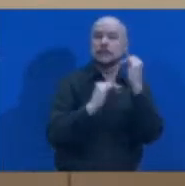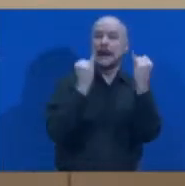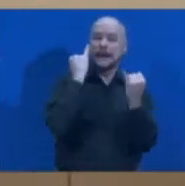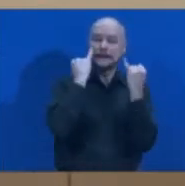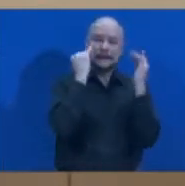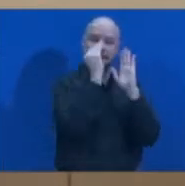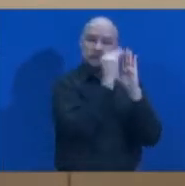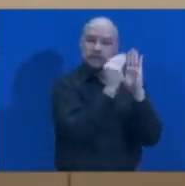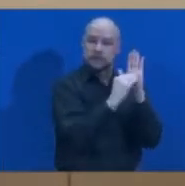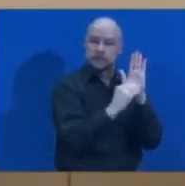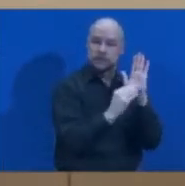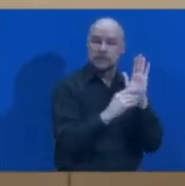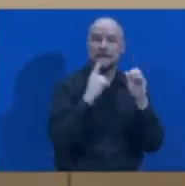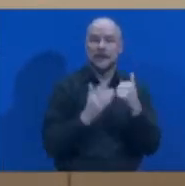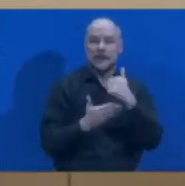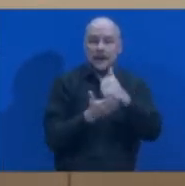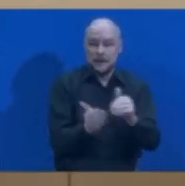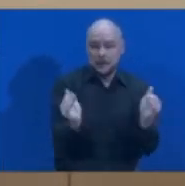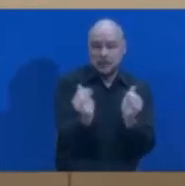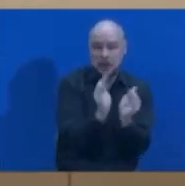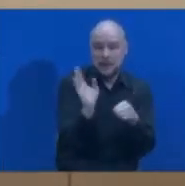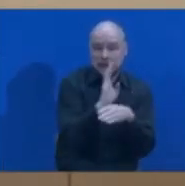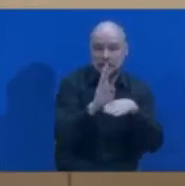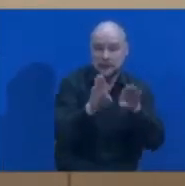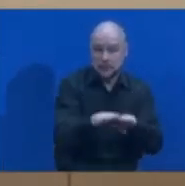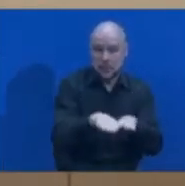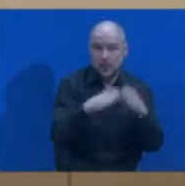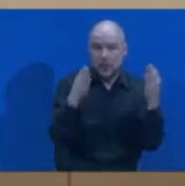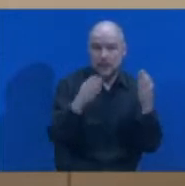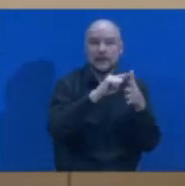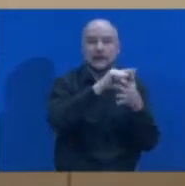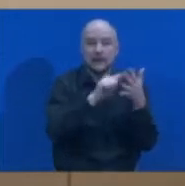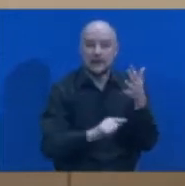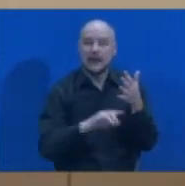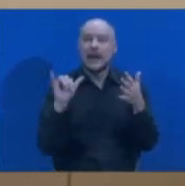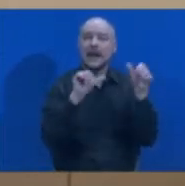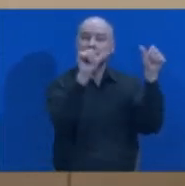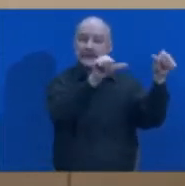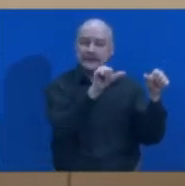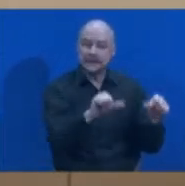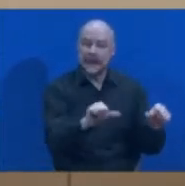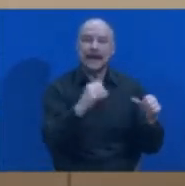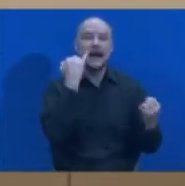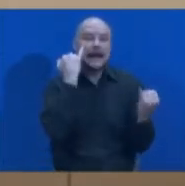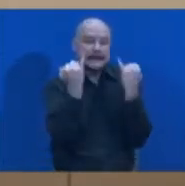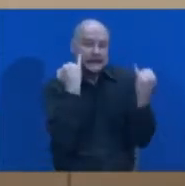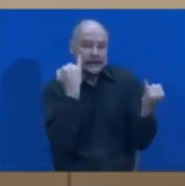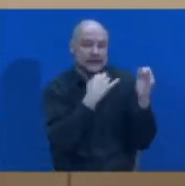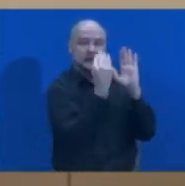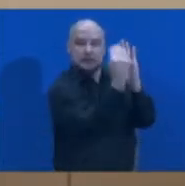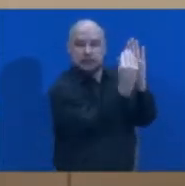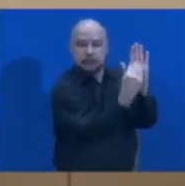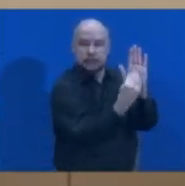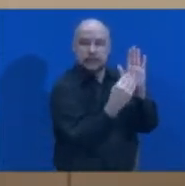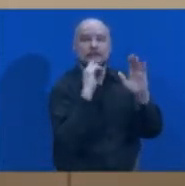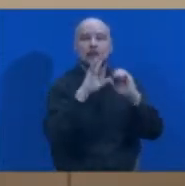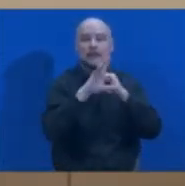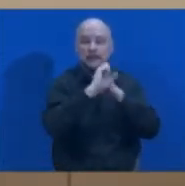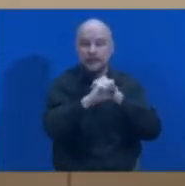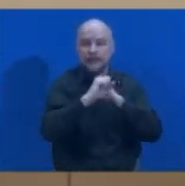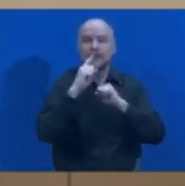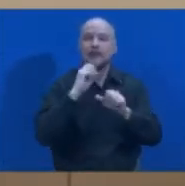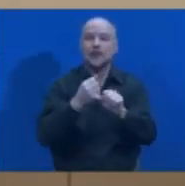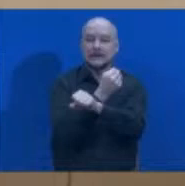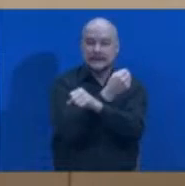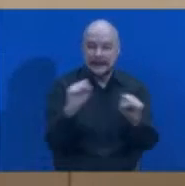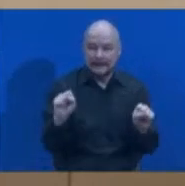small businesses create their plan and has other things that they can use like signage and templates for other documents that they can use to put safe